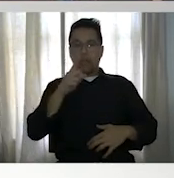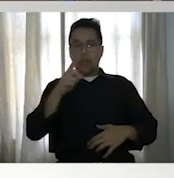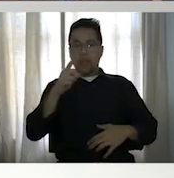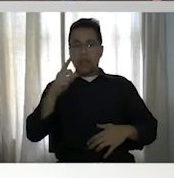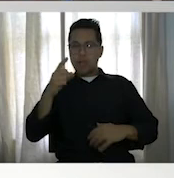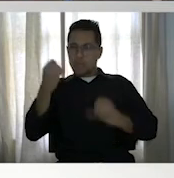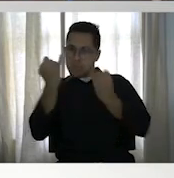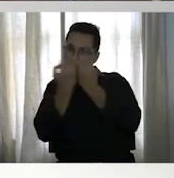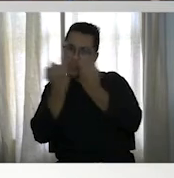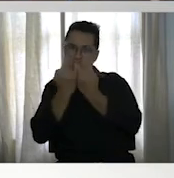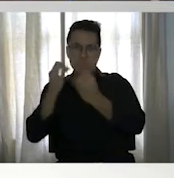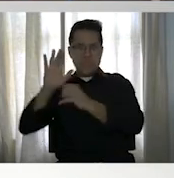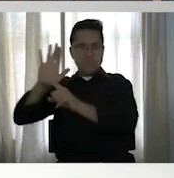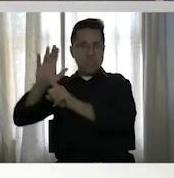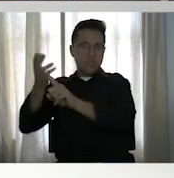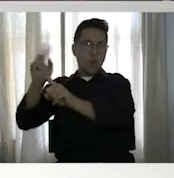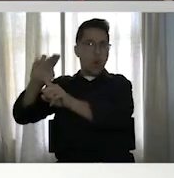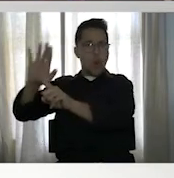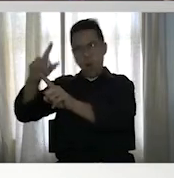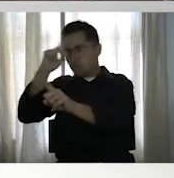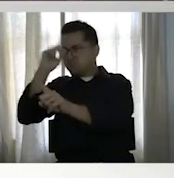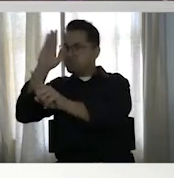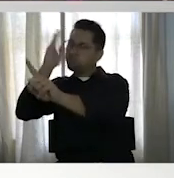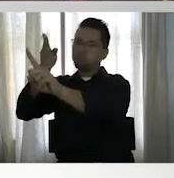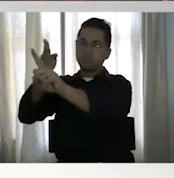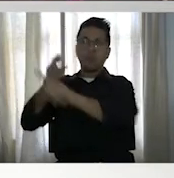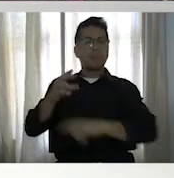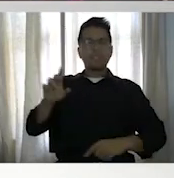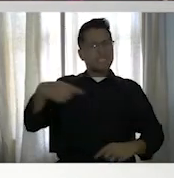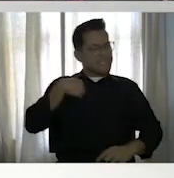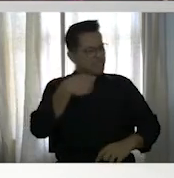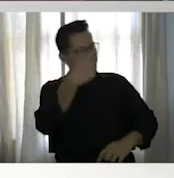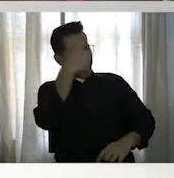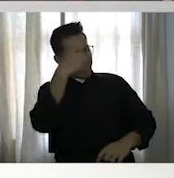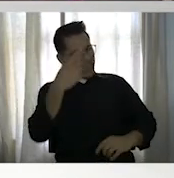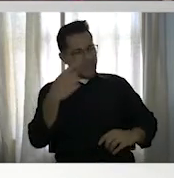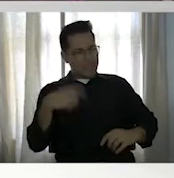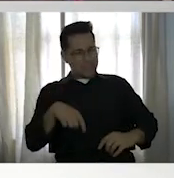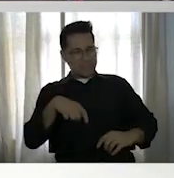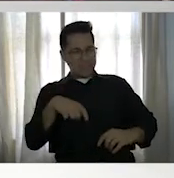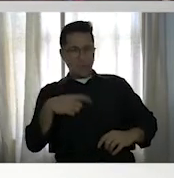on his own agenda previously. He said, I think we need to,